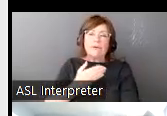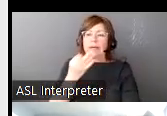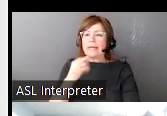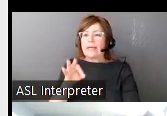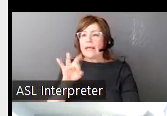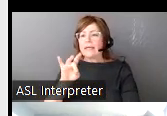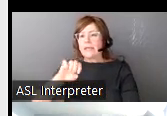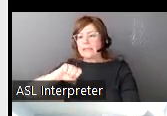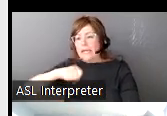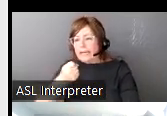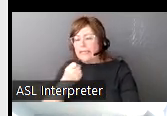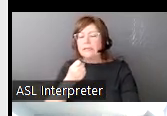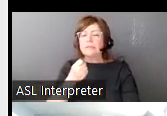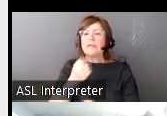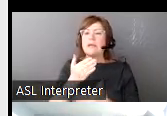1980s and